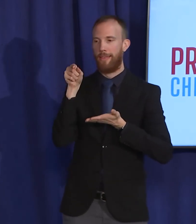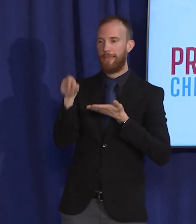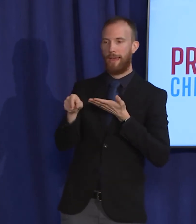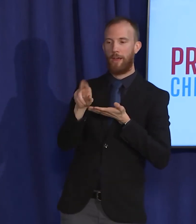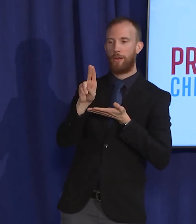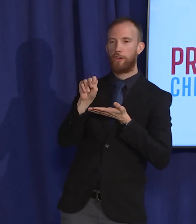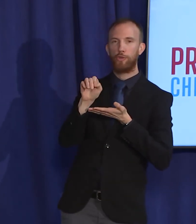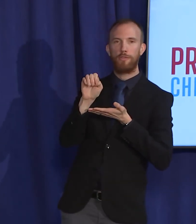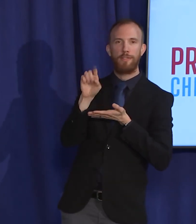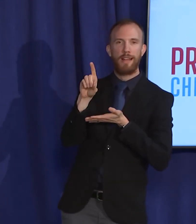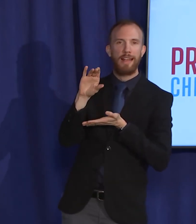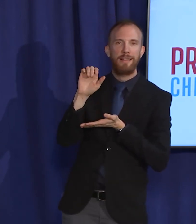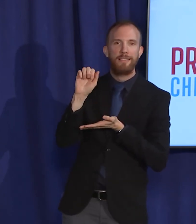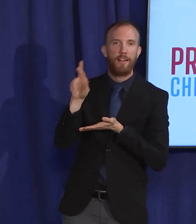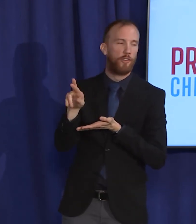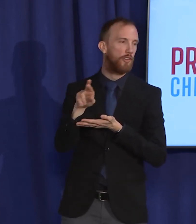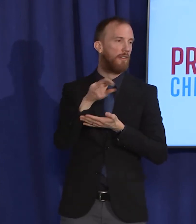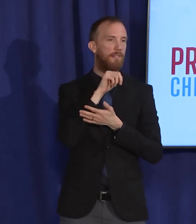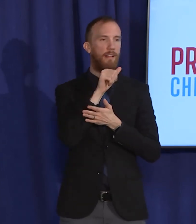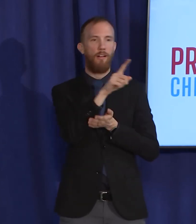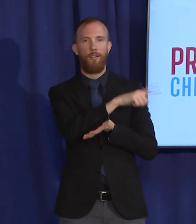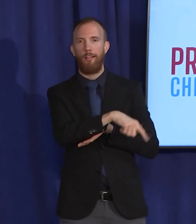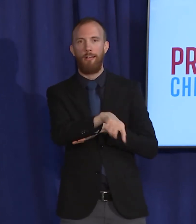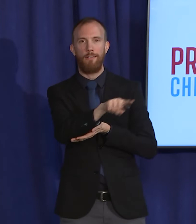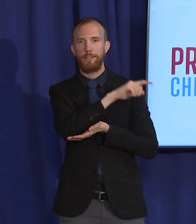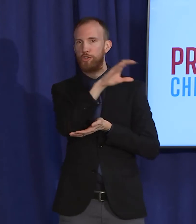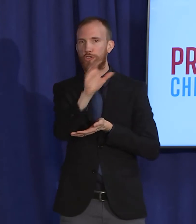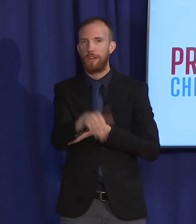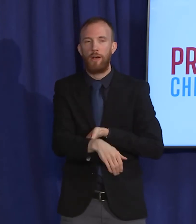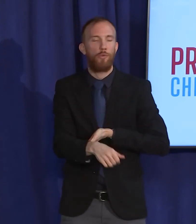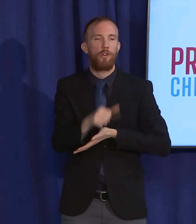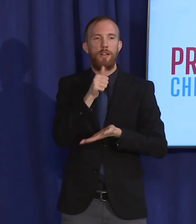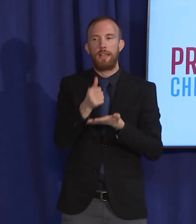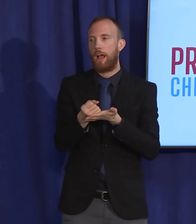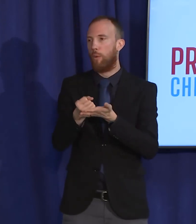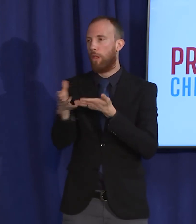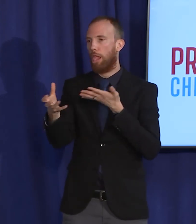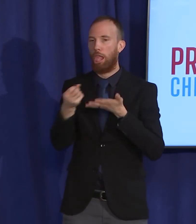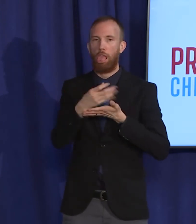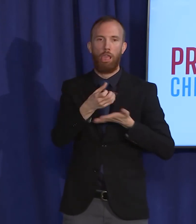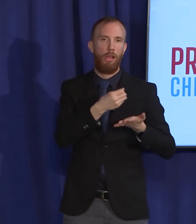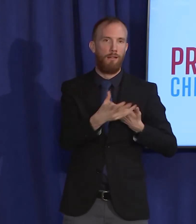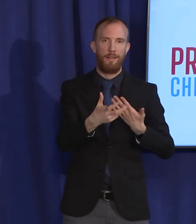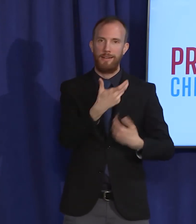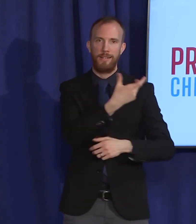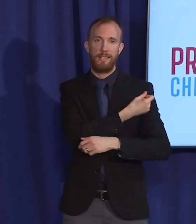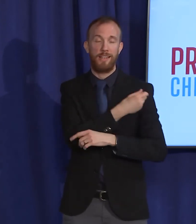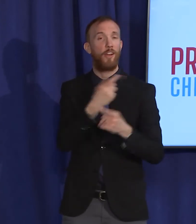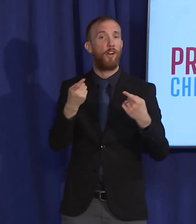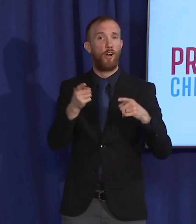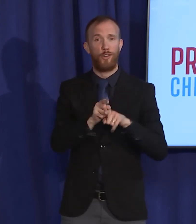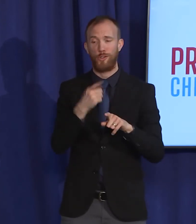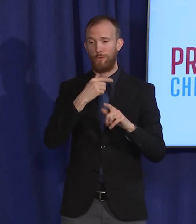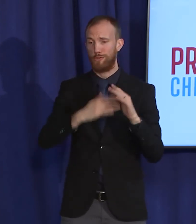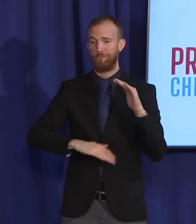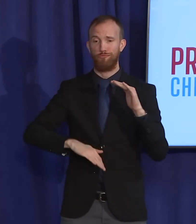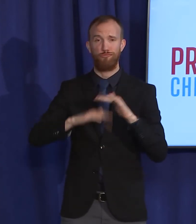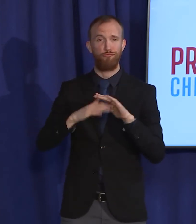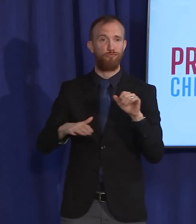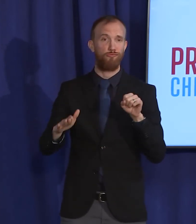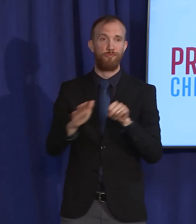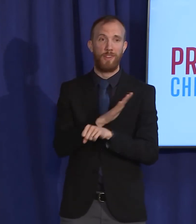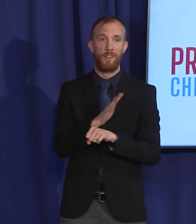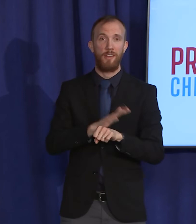Chicago. And yes, we are at capacity at the United Center. We are booking up to 5,700 appointments per day right